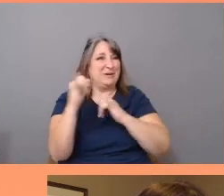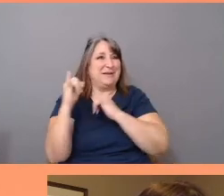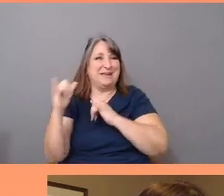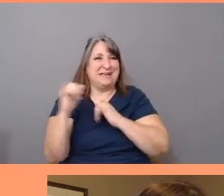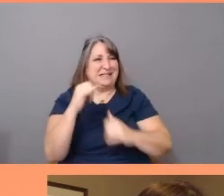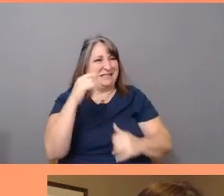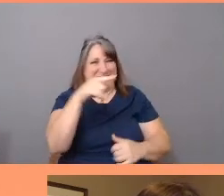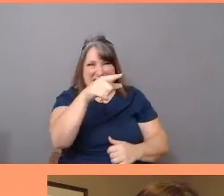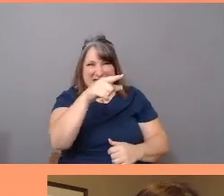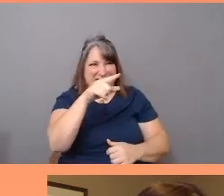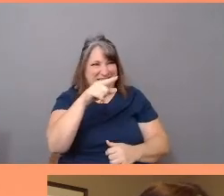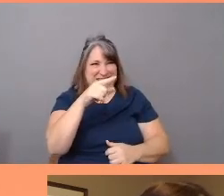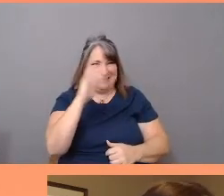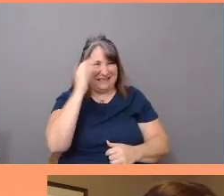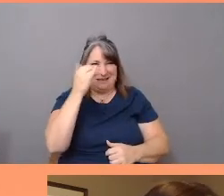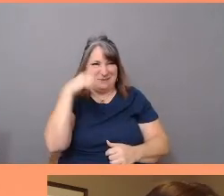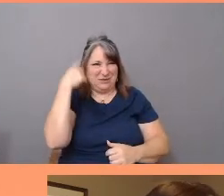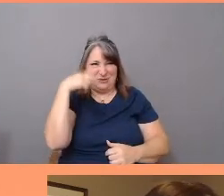too. Yeah.